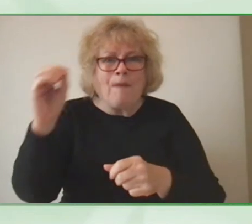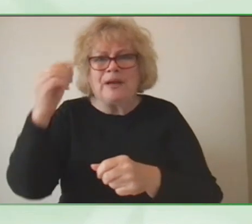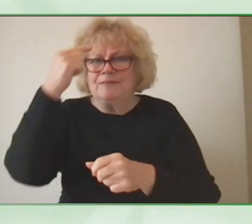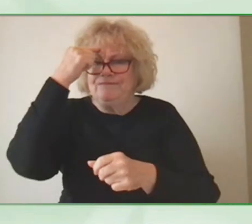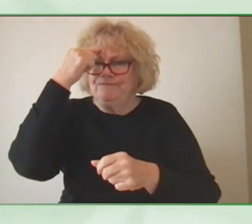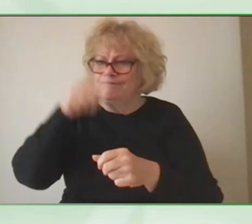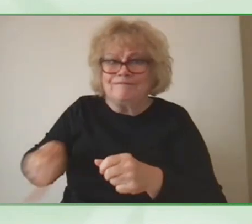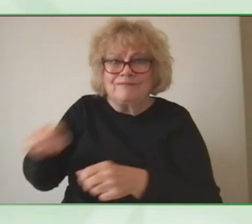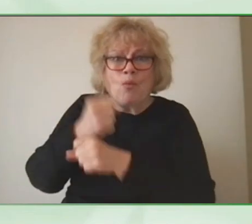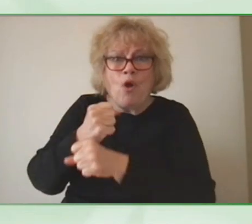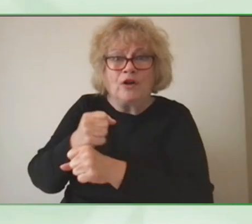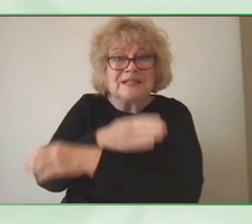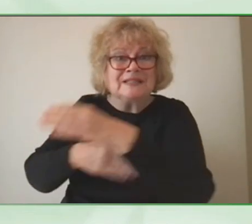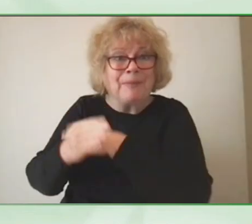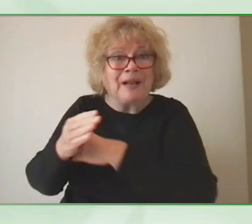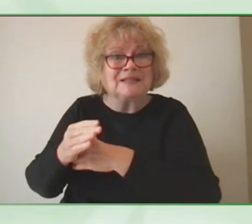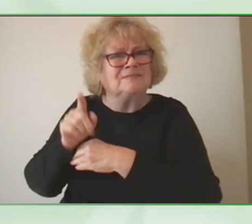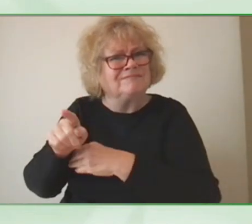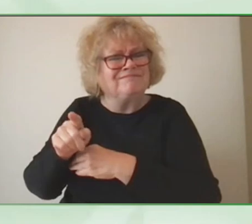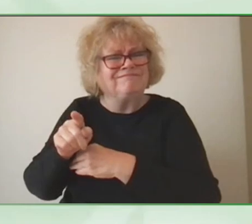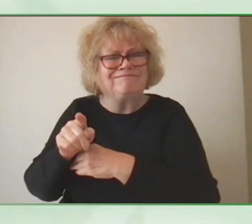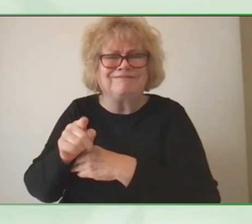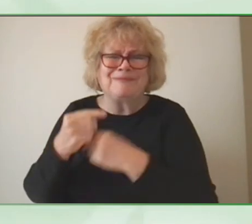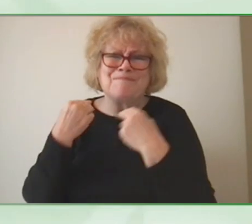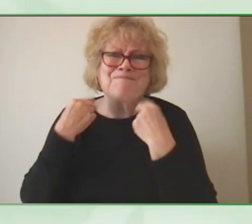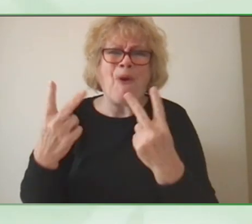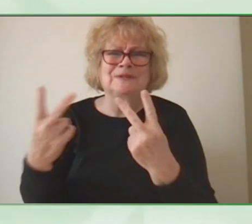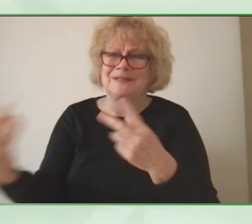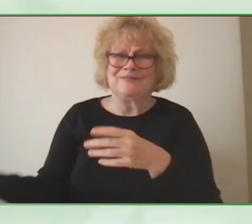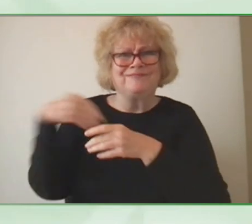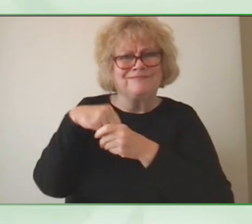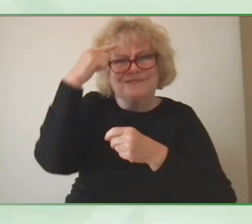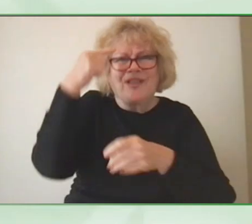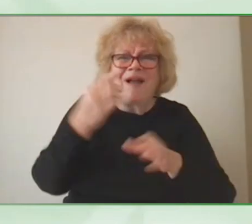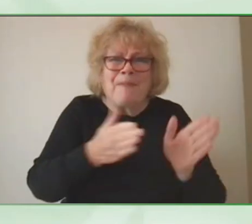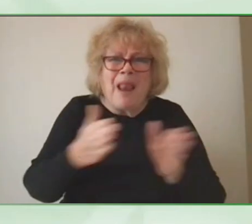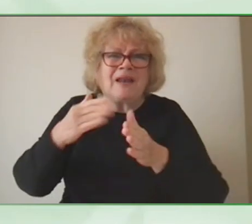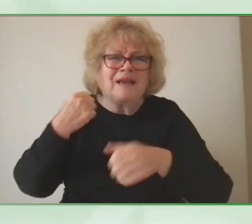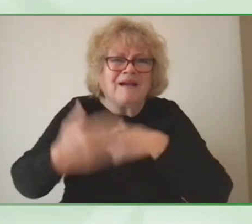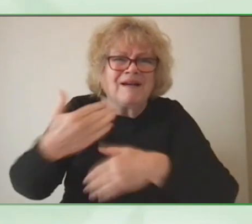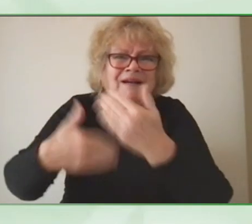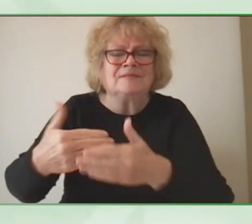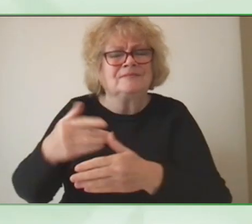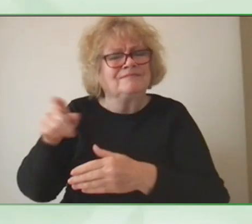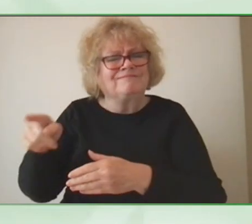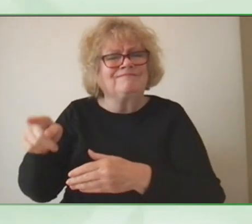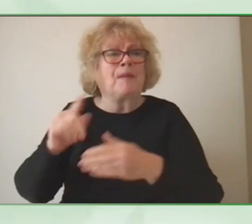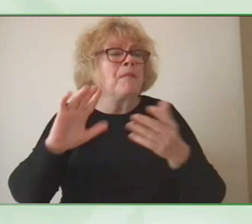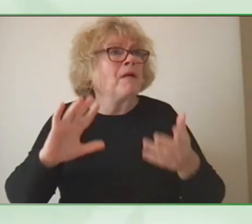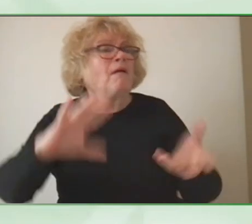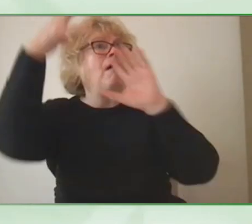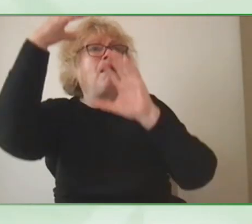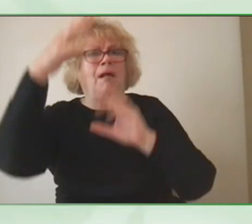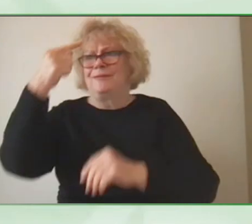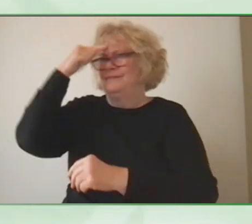their experiences in a variety of very catastrophic circumstances. Each of them